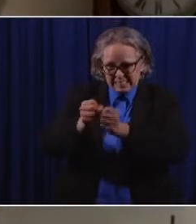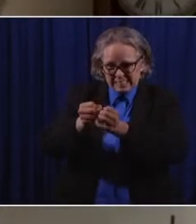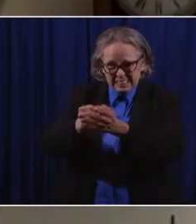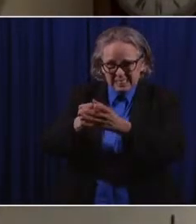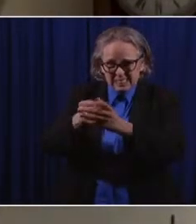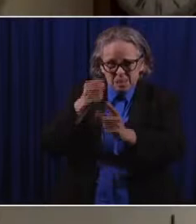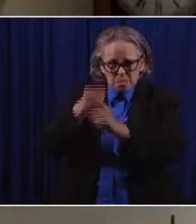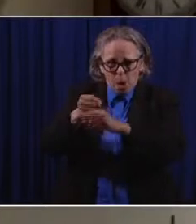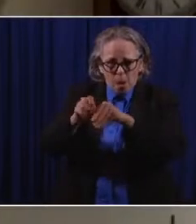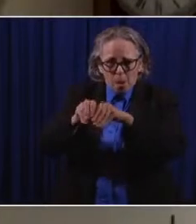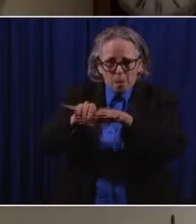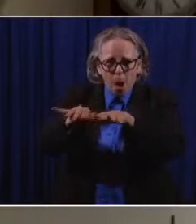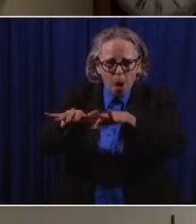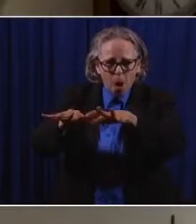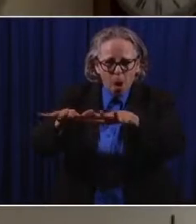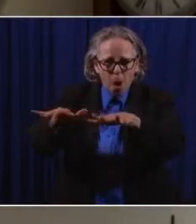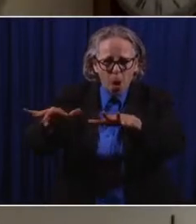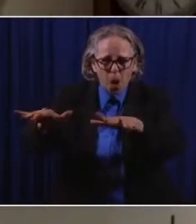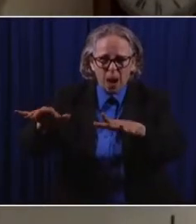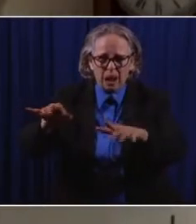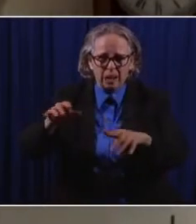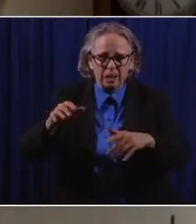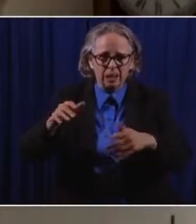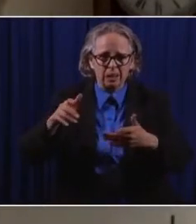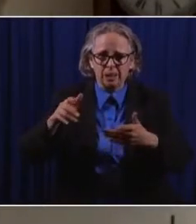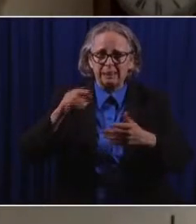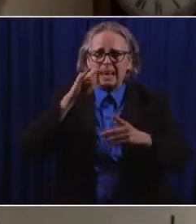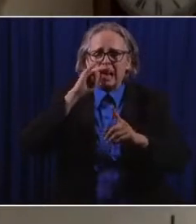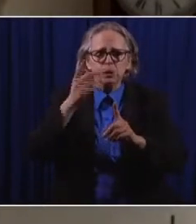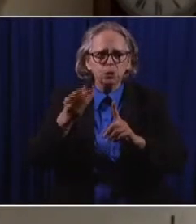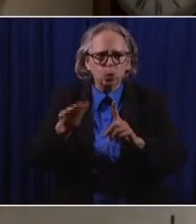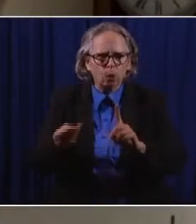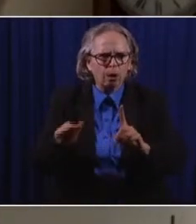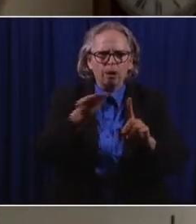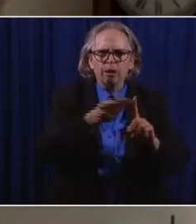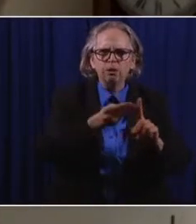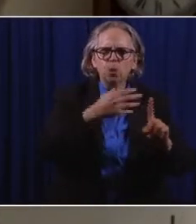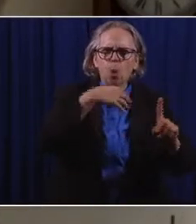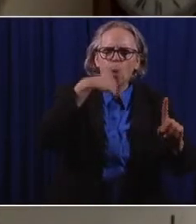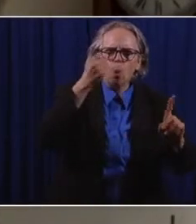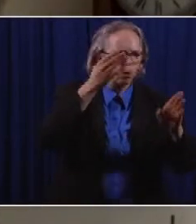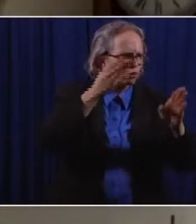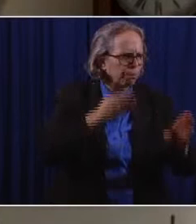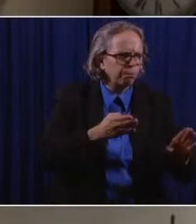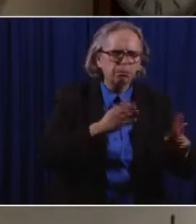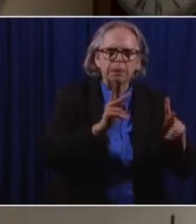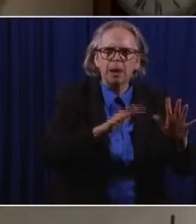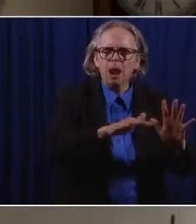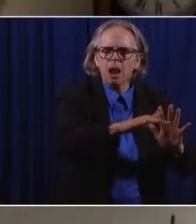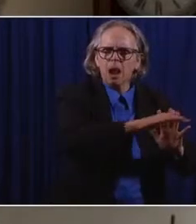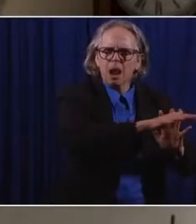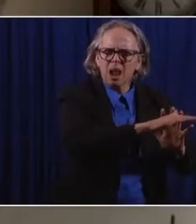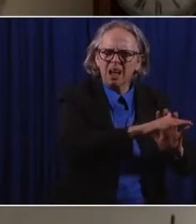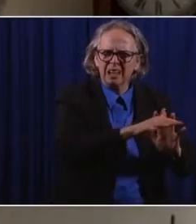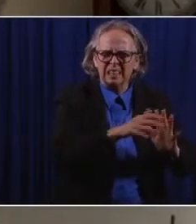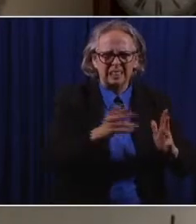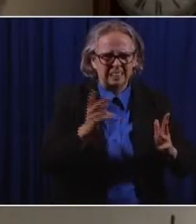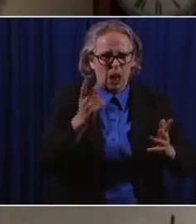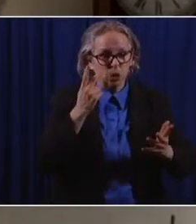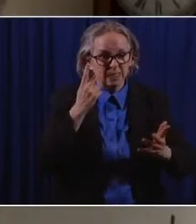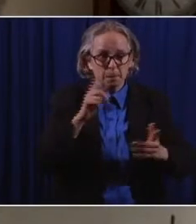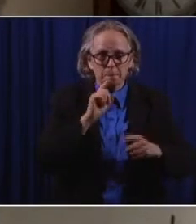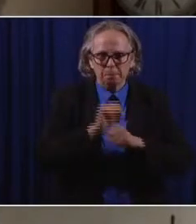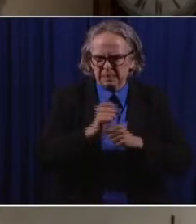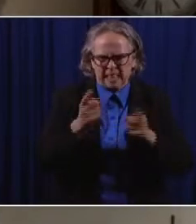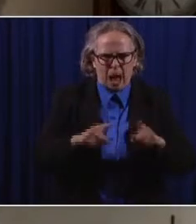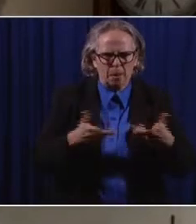older Ohioans. We're seeing that. What we don't know is if there's a cause and effect. We're seeing more from older